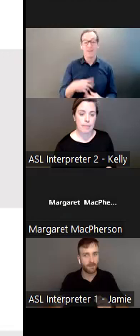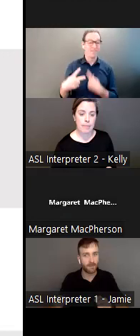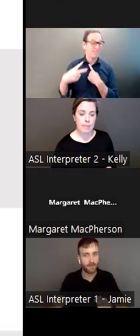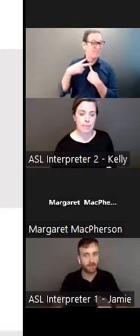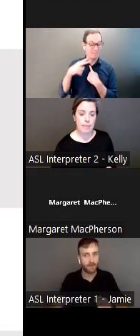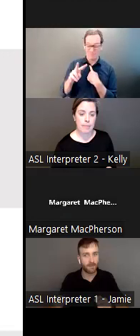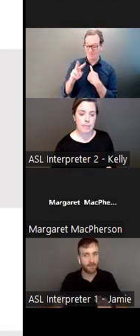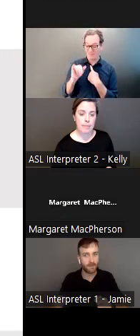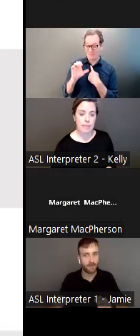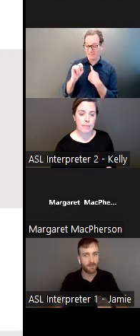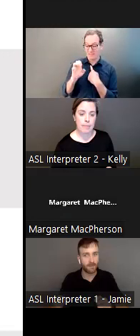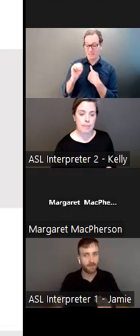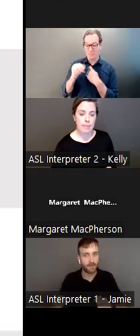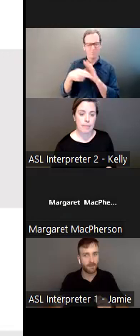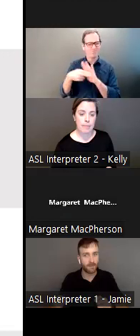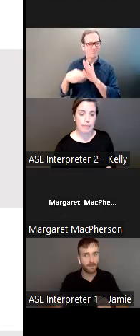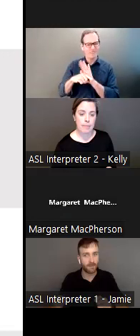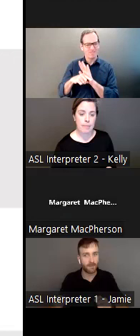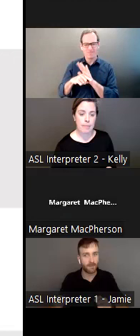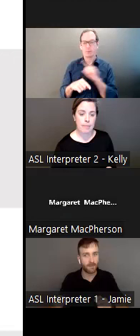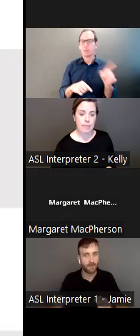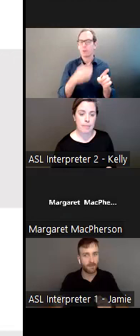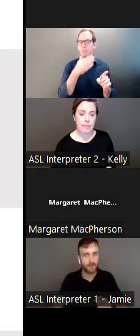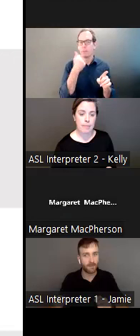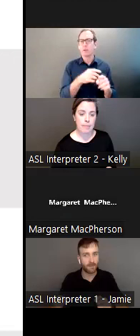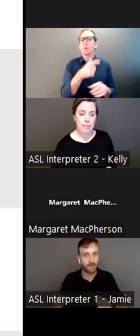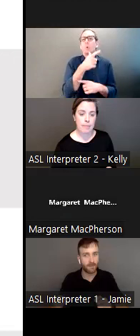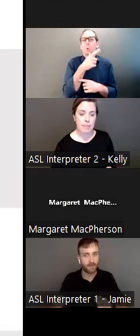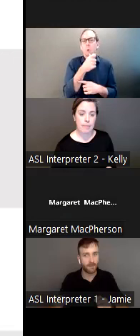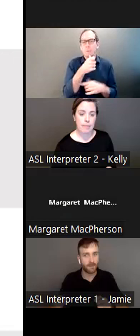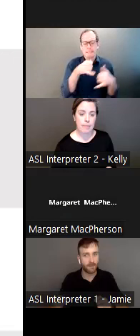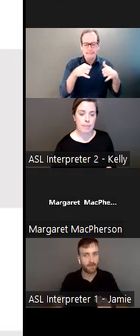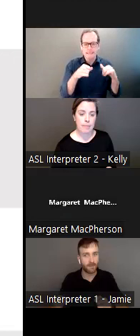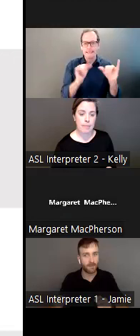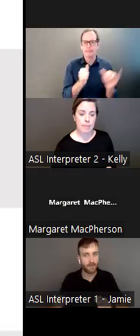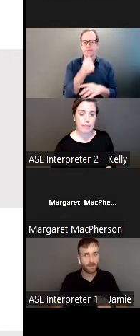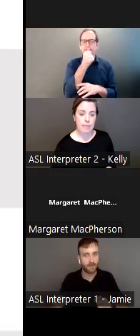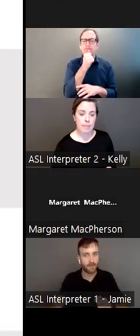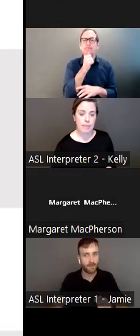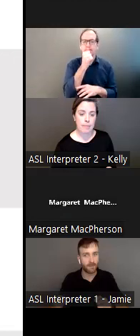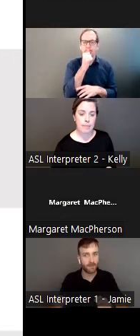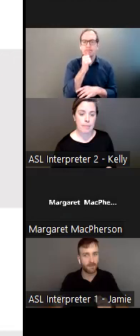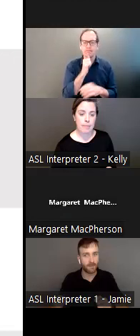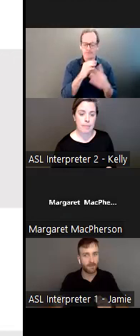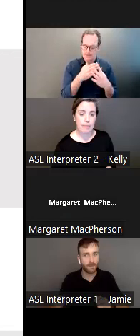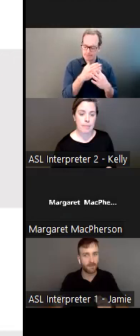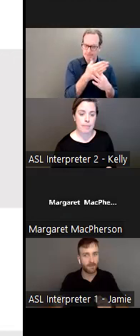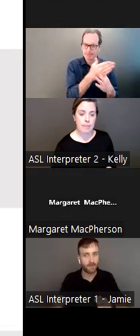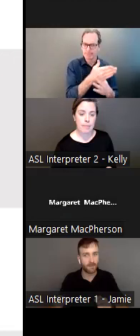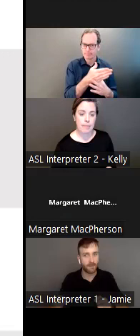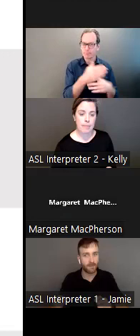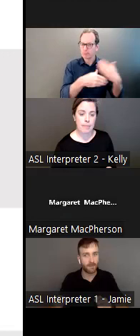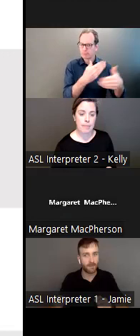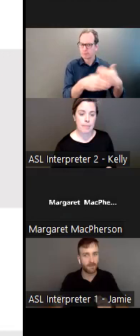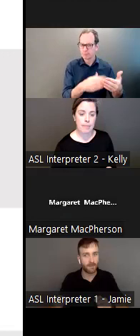of negative, and it stops people. It sort of freezes people in that moment. So the use of language is very important. That is